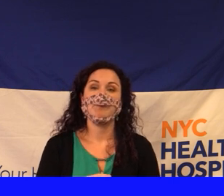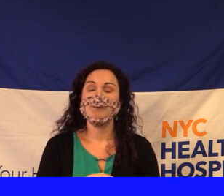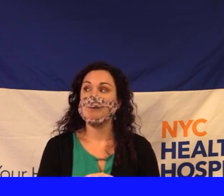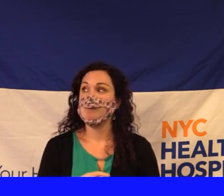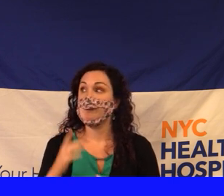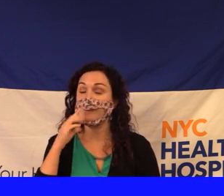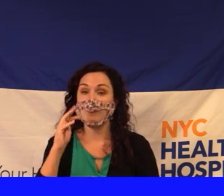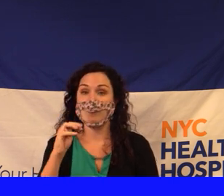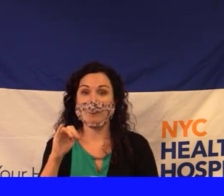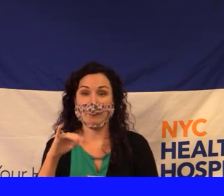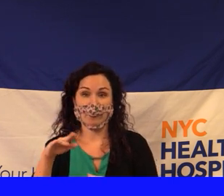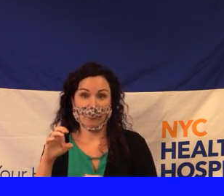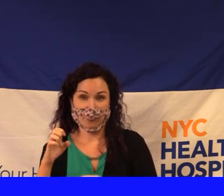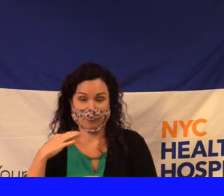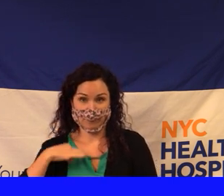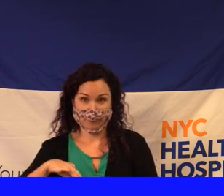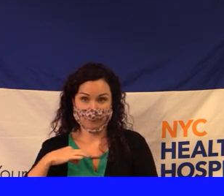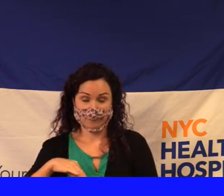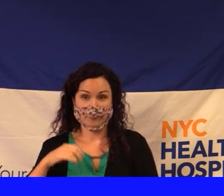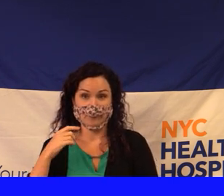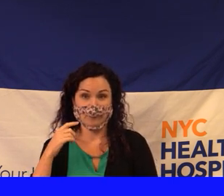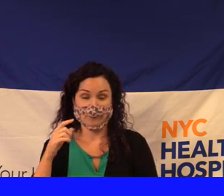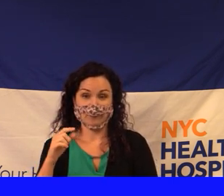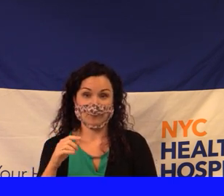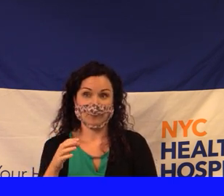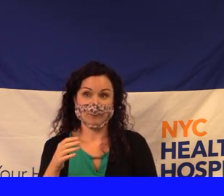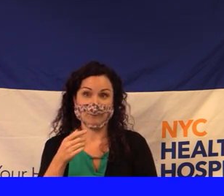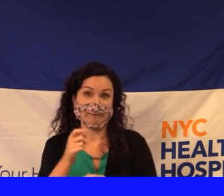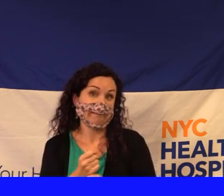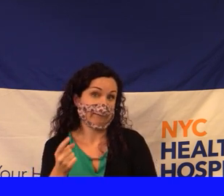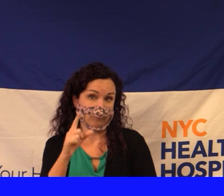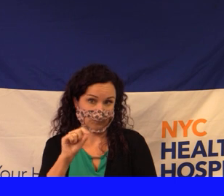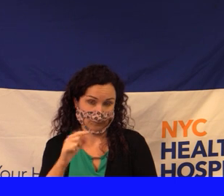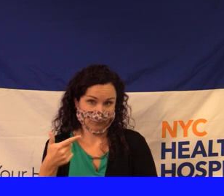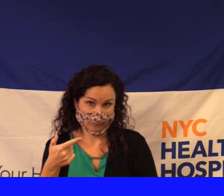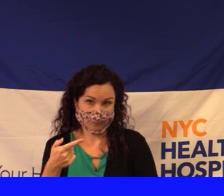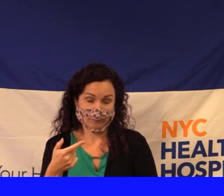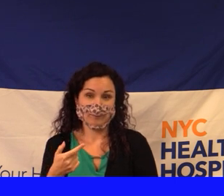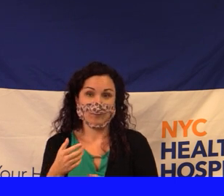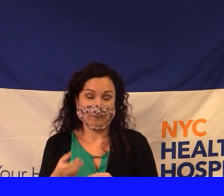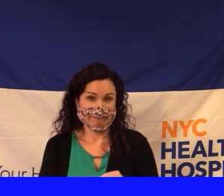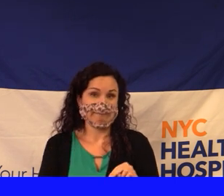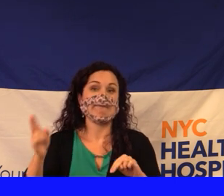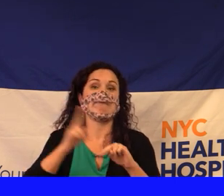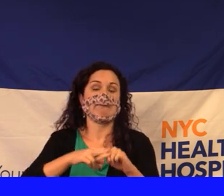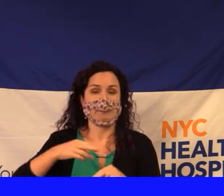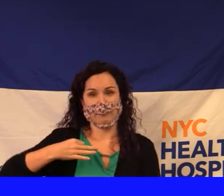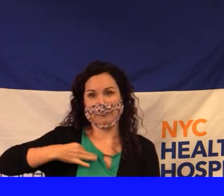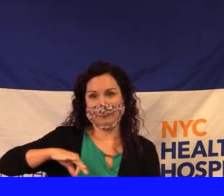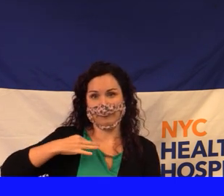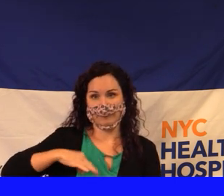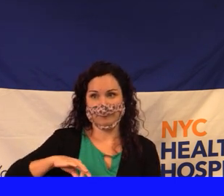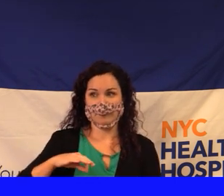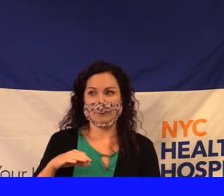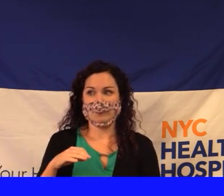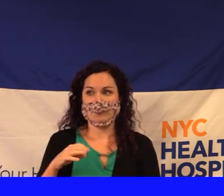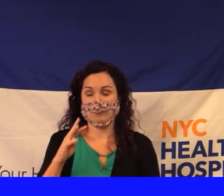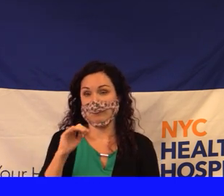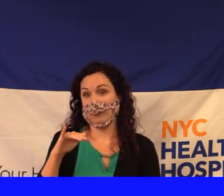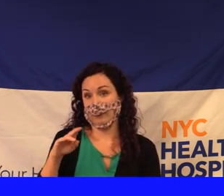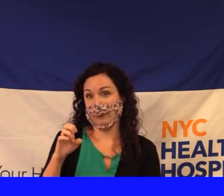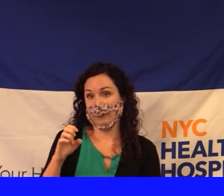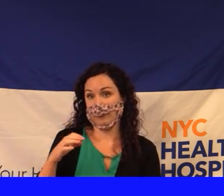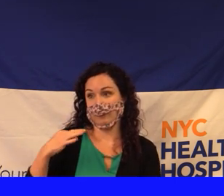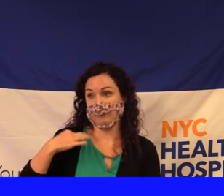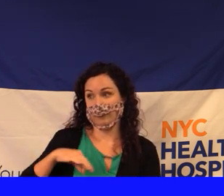Medicare beneficiaries, as of 2021, we significantly enhanced our benefits. Medicare